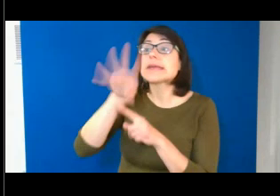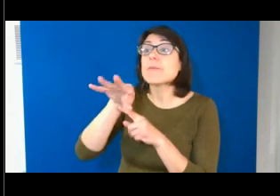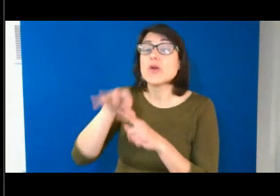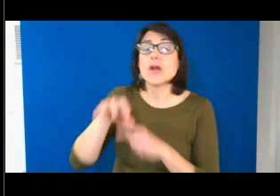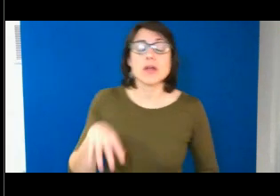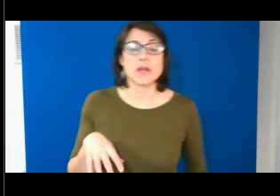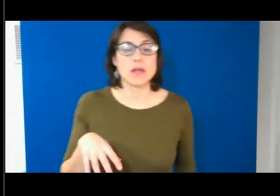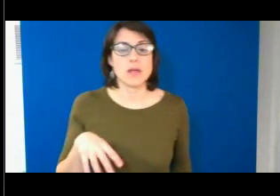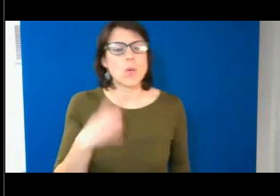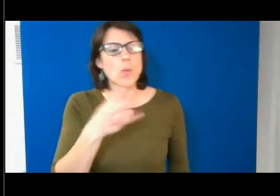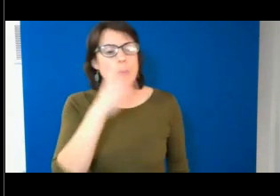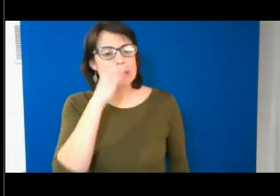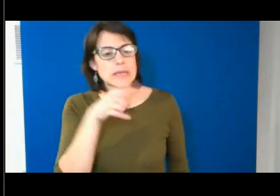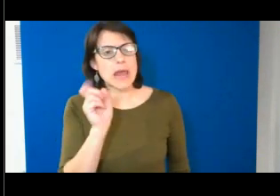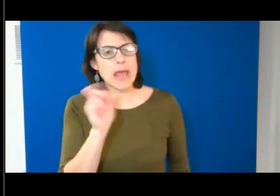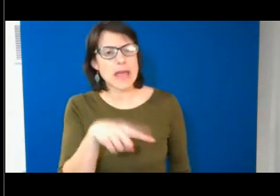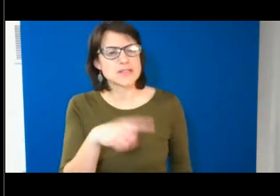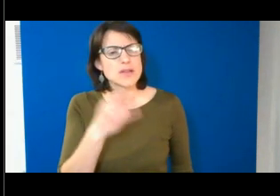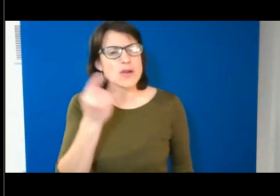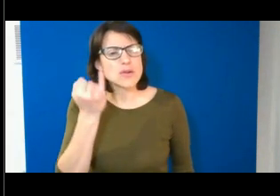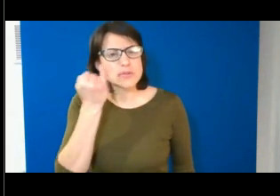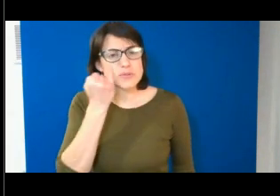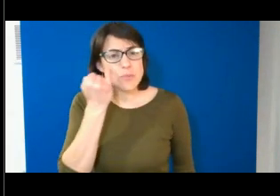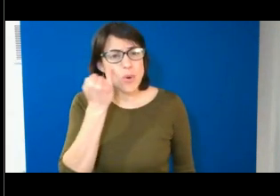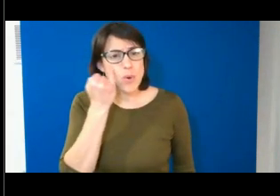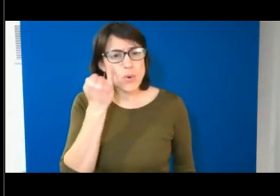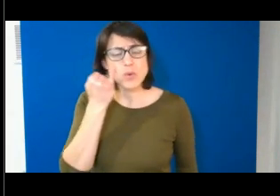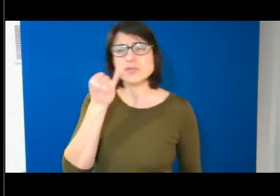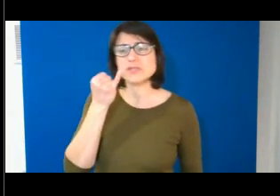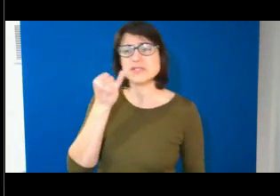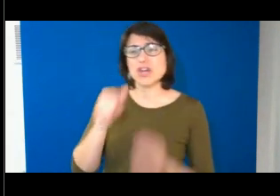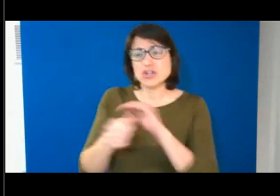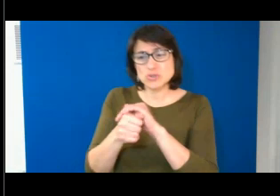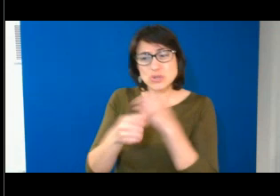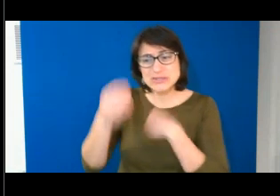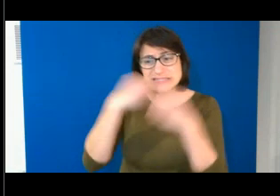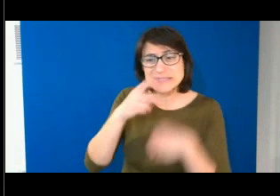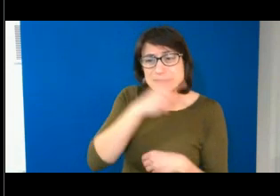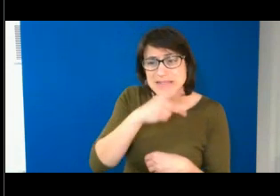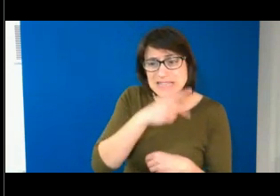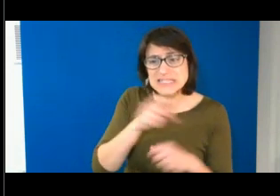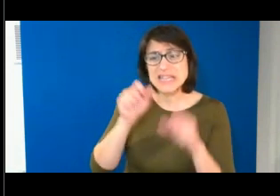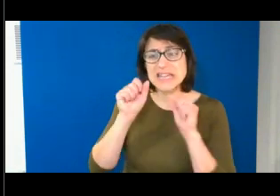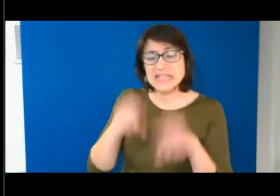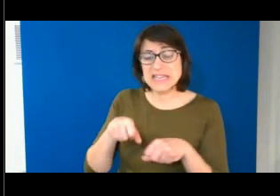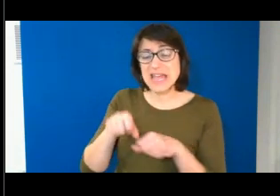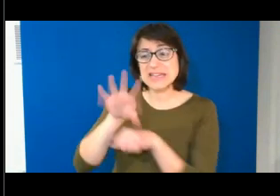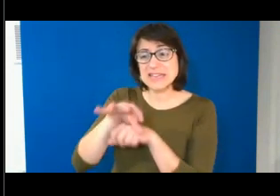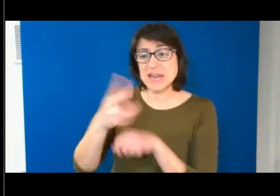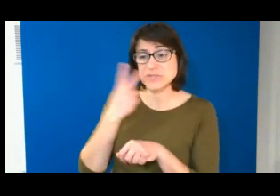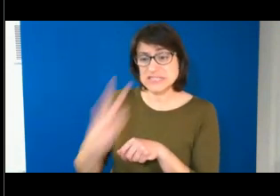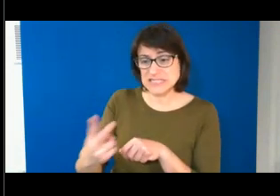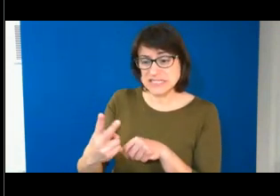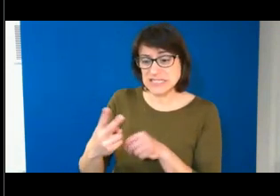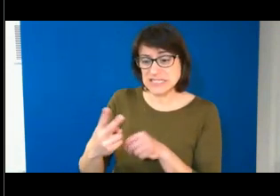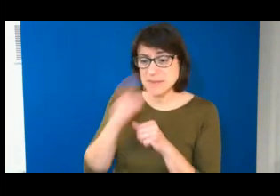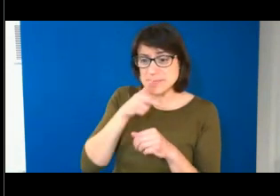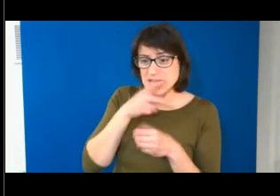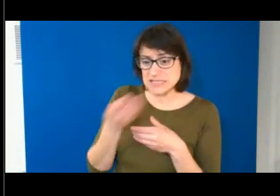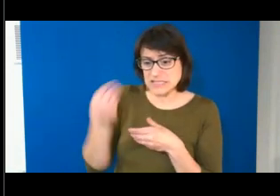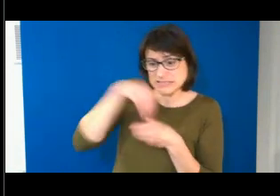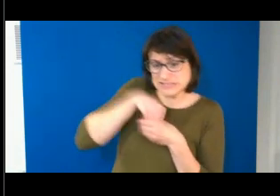if a turtle eats plastic? Will the camera be able to see the plastic inside the turtle and take the turtle? So there was a lot of